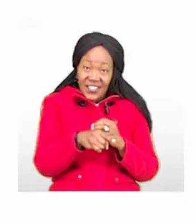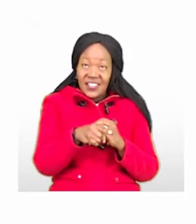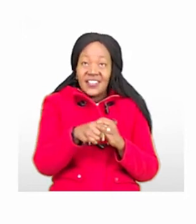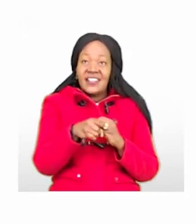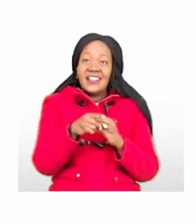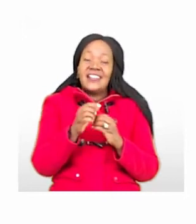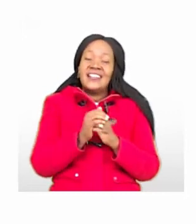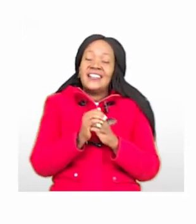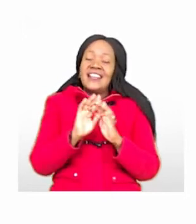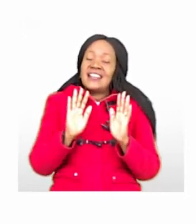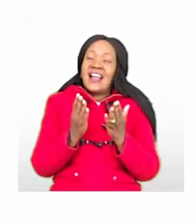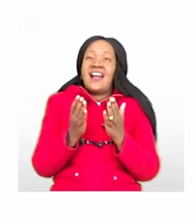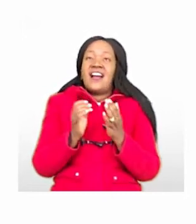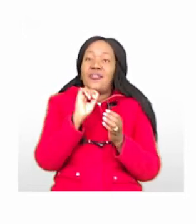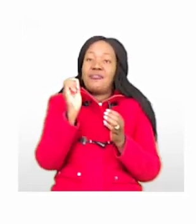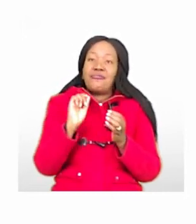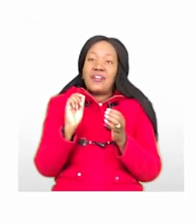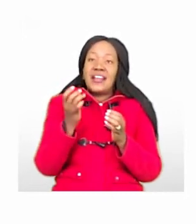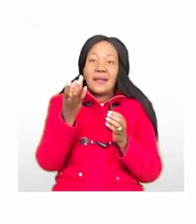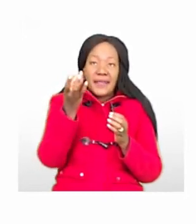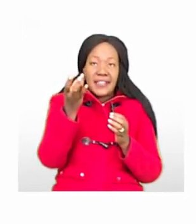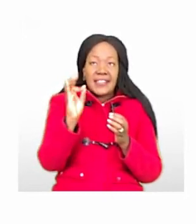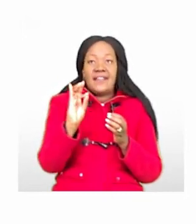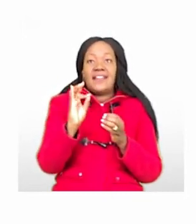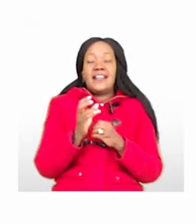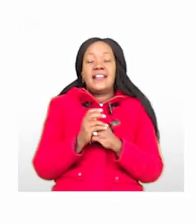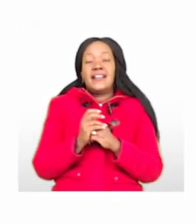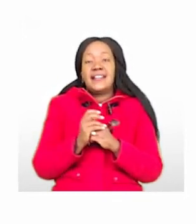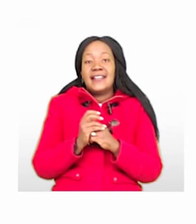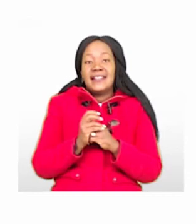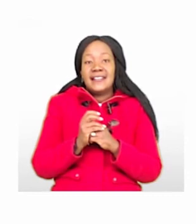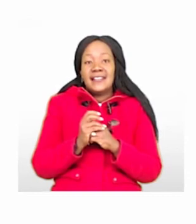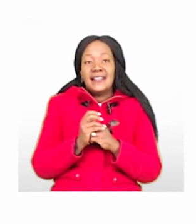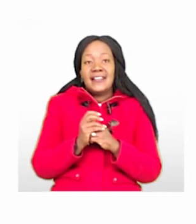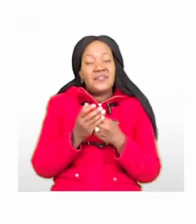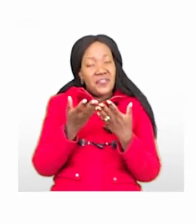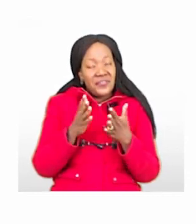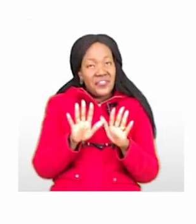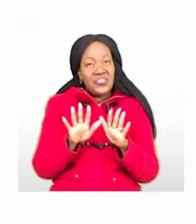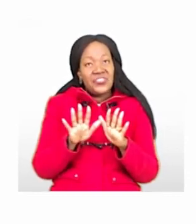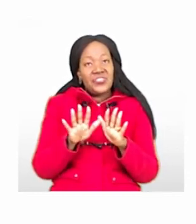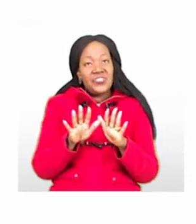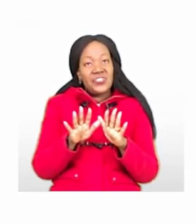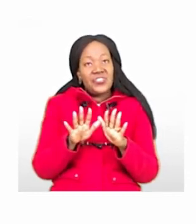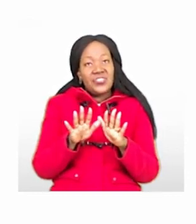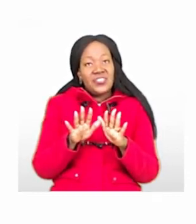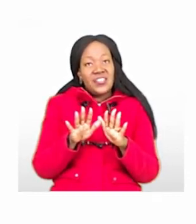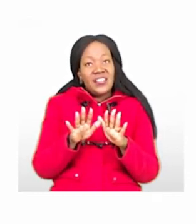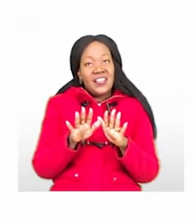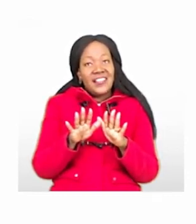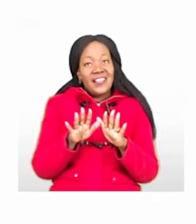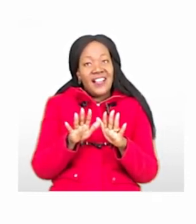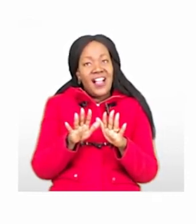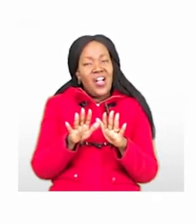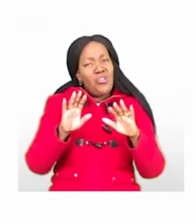heaven, that's how we form number 7. If you are done, I would like to say,